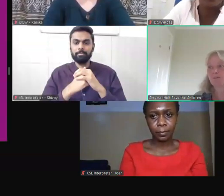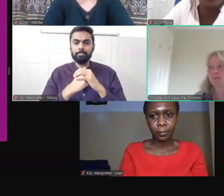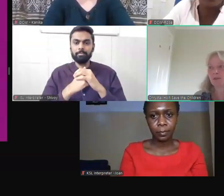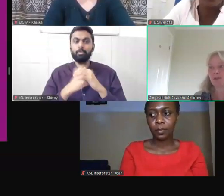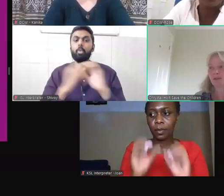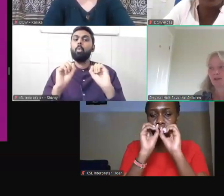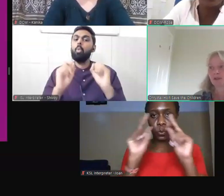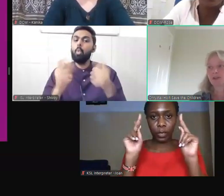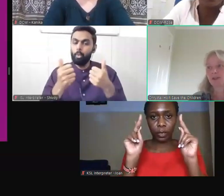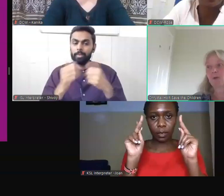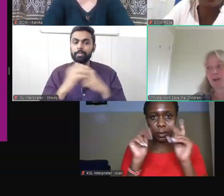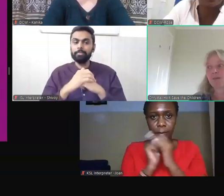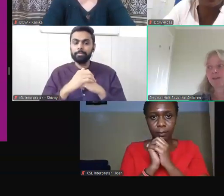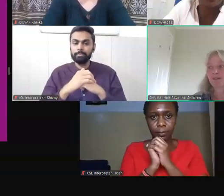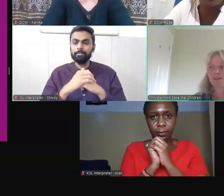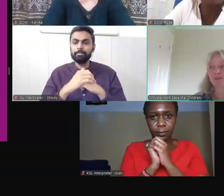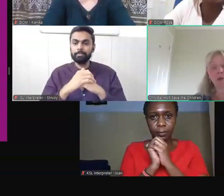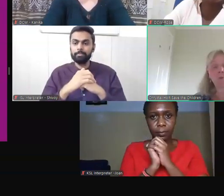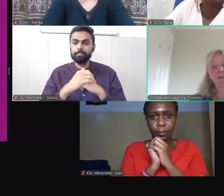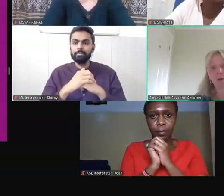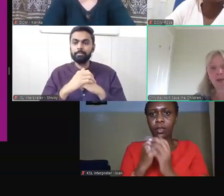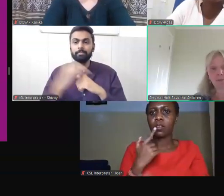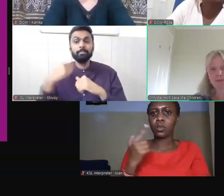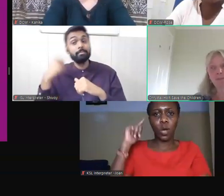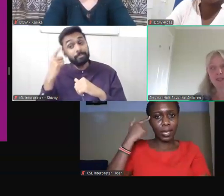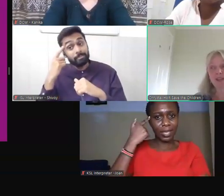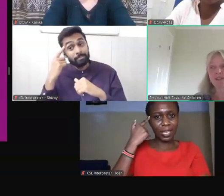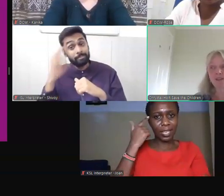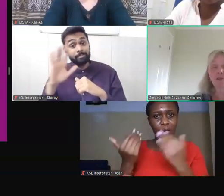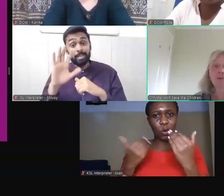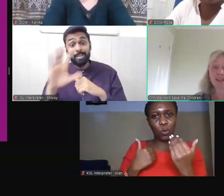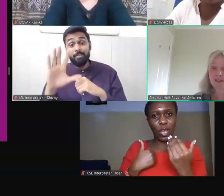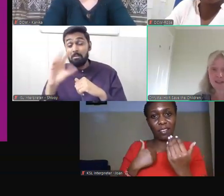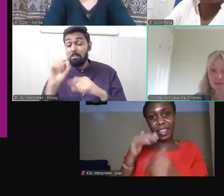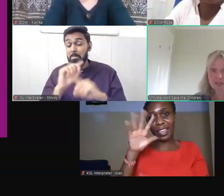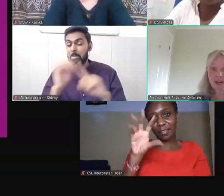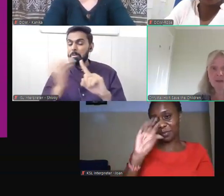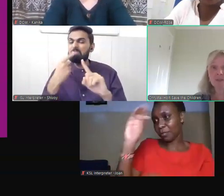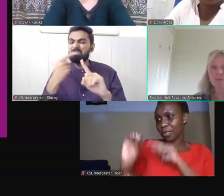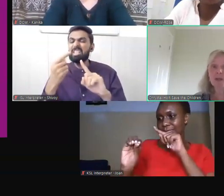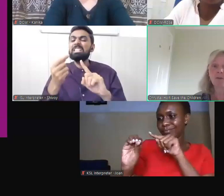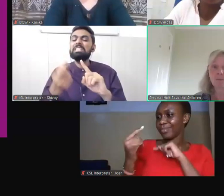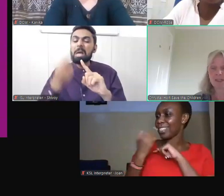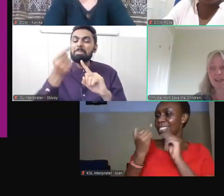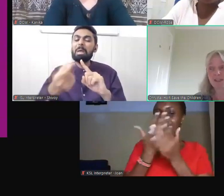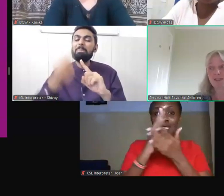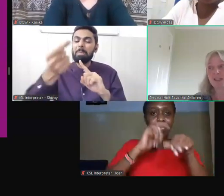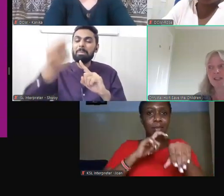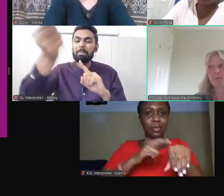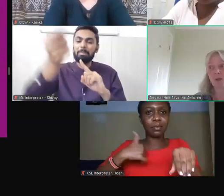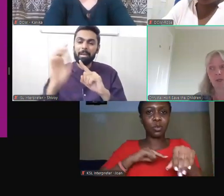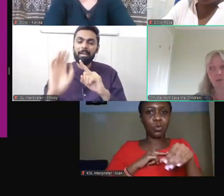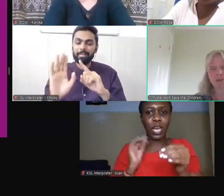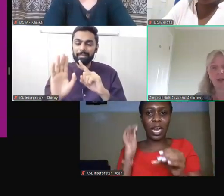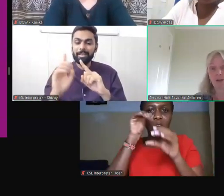Okay. So I think, we've got about 50% who are saying sometimes we are accommodating the